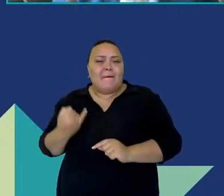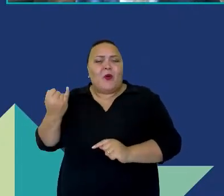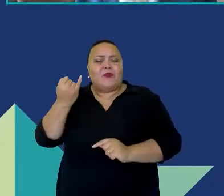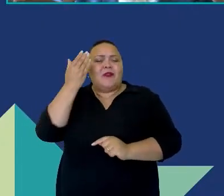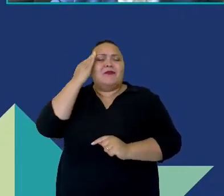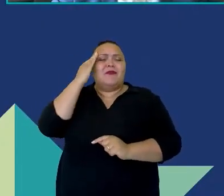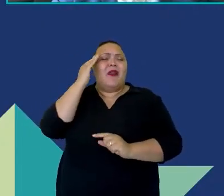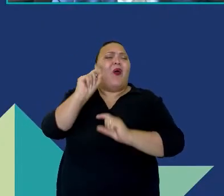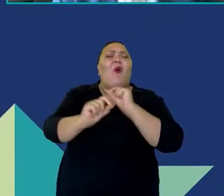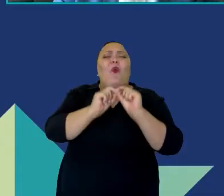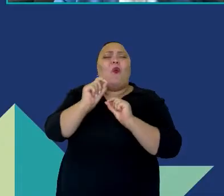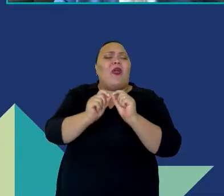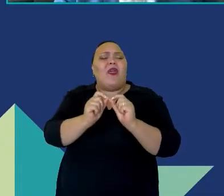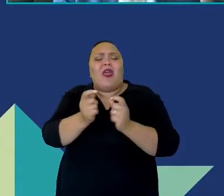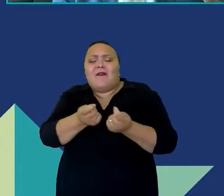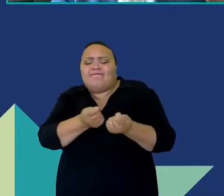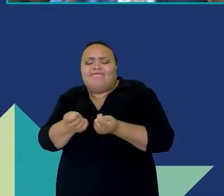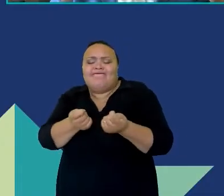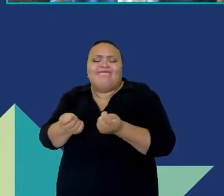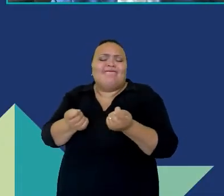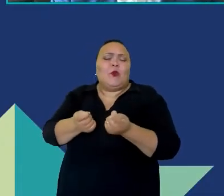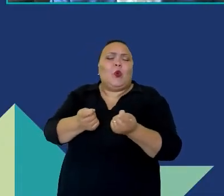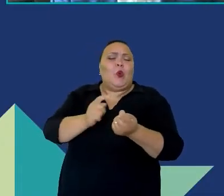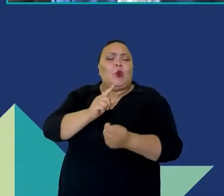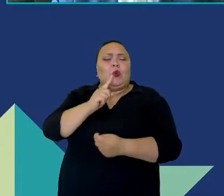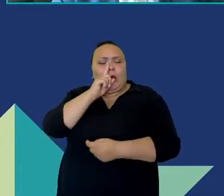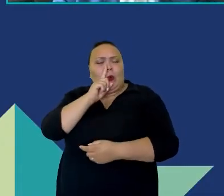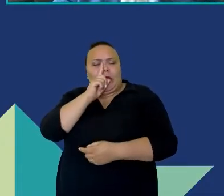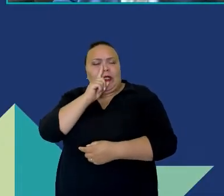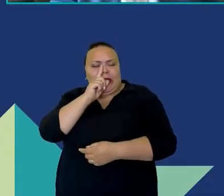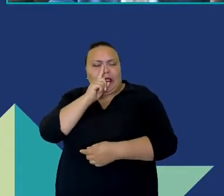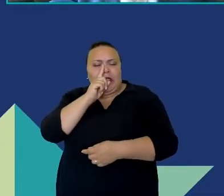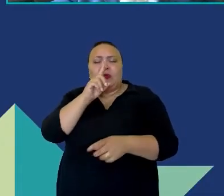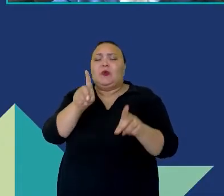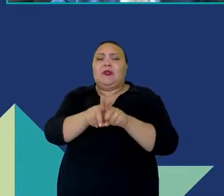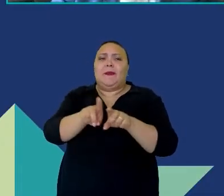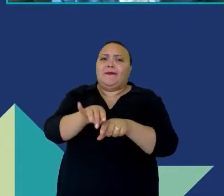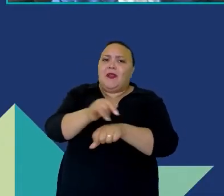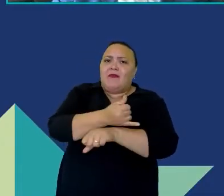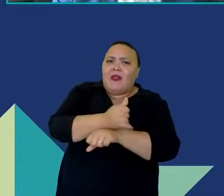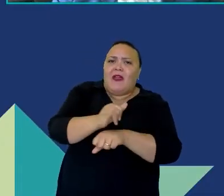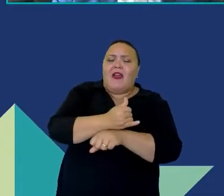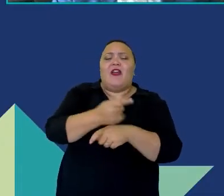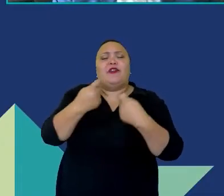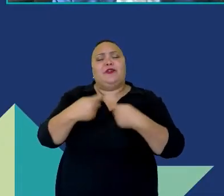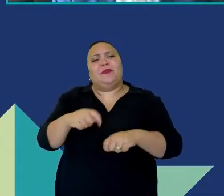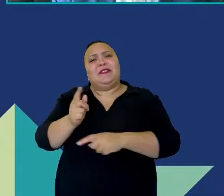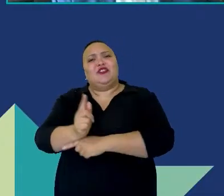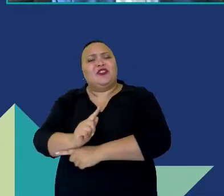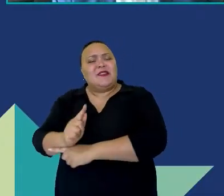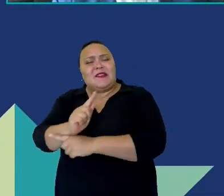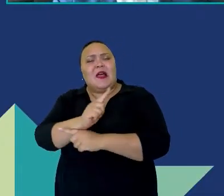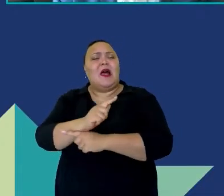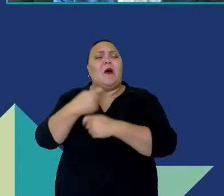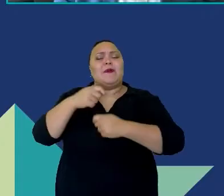management, your instrumentation, your trigger action response plan based on critical